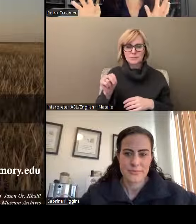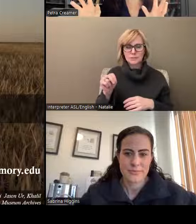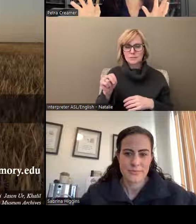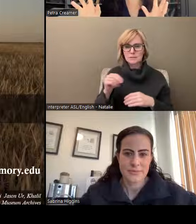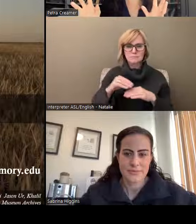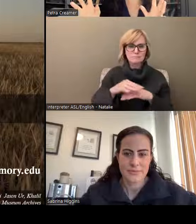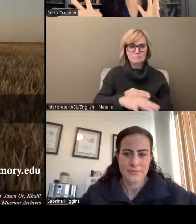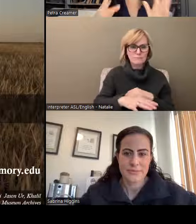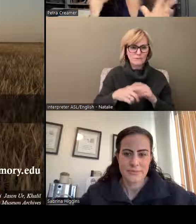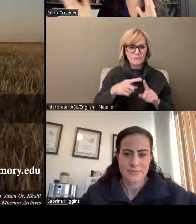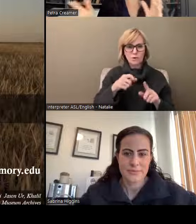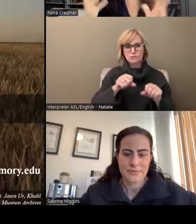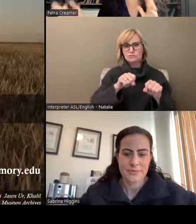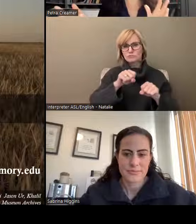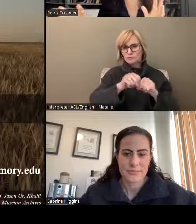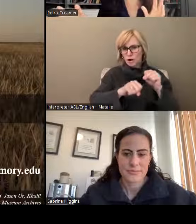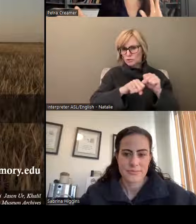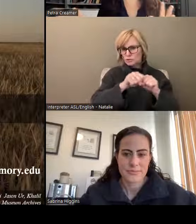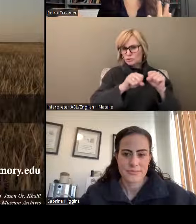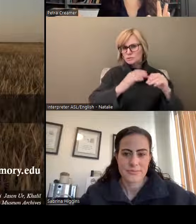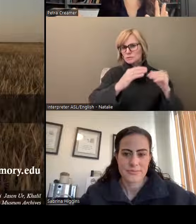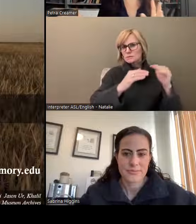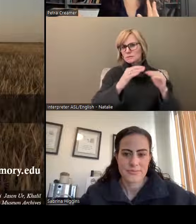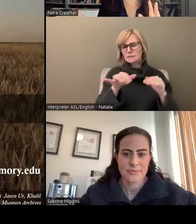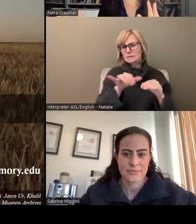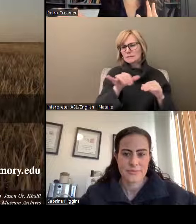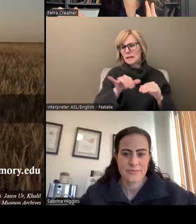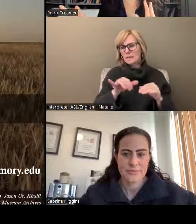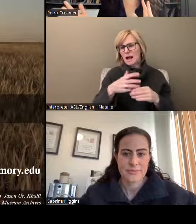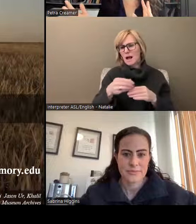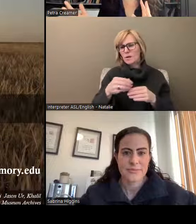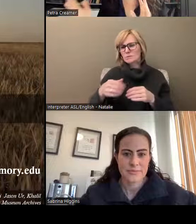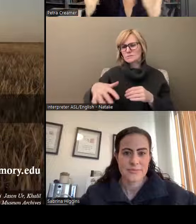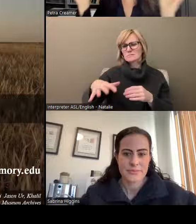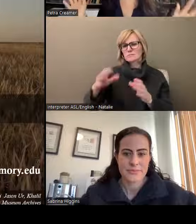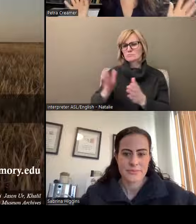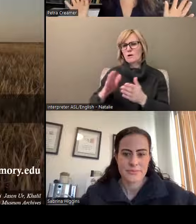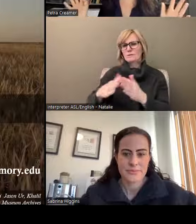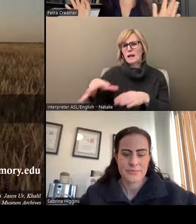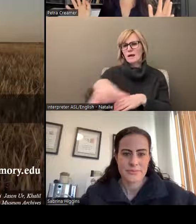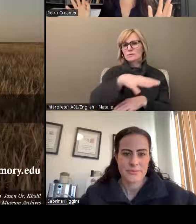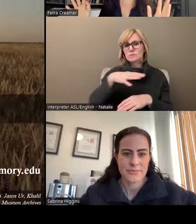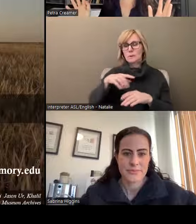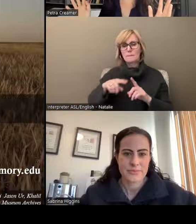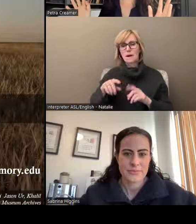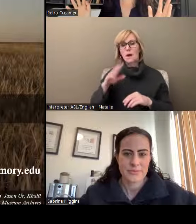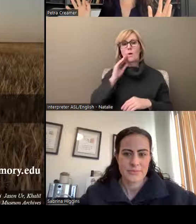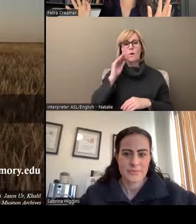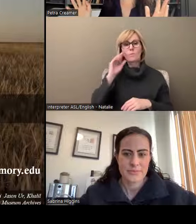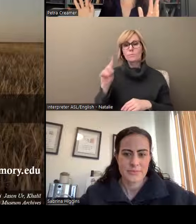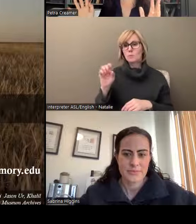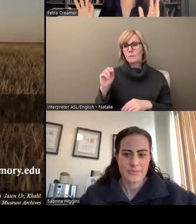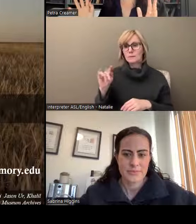of structures to the same degree in the provinces necessarily. But in terms of domestic structures, I